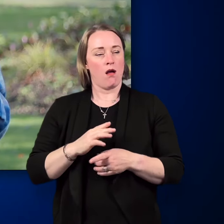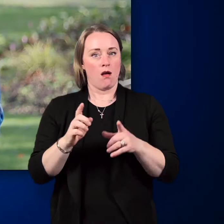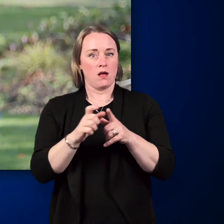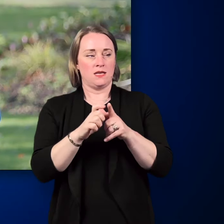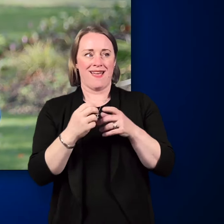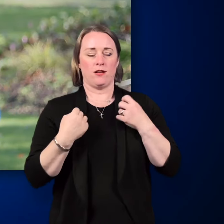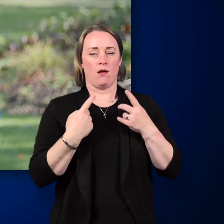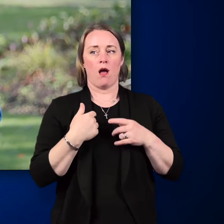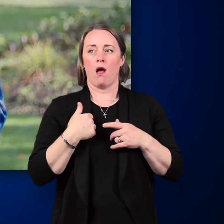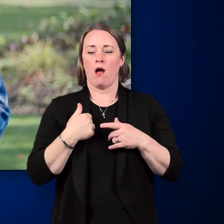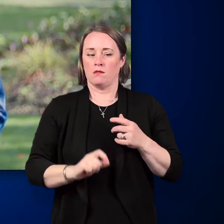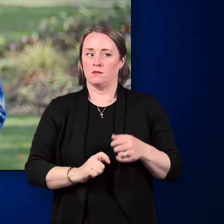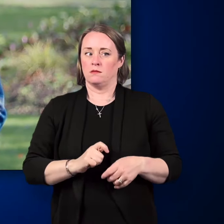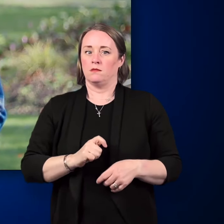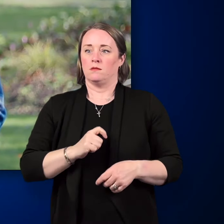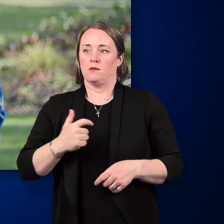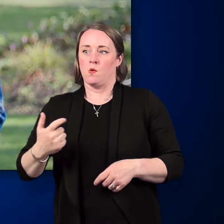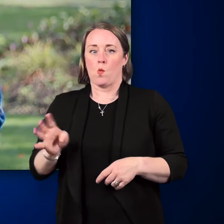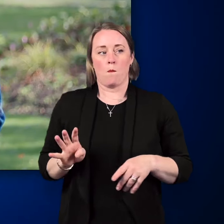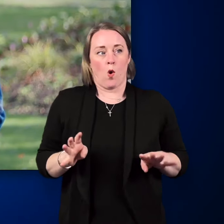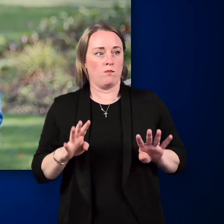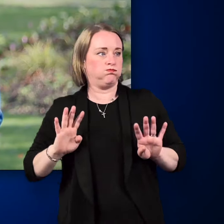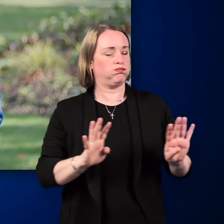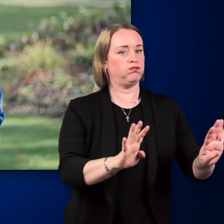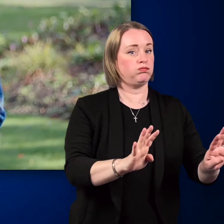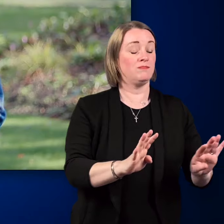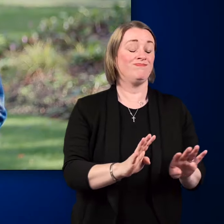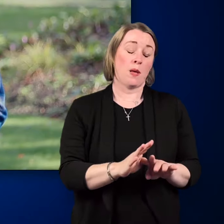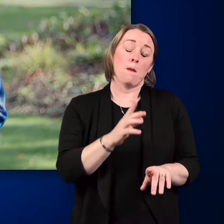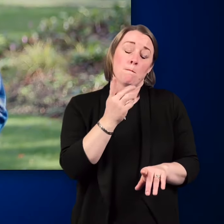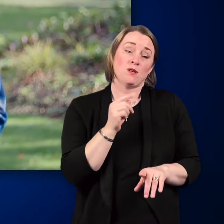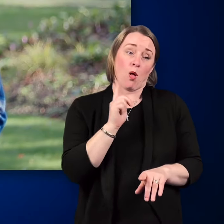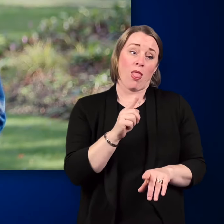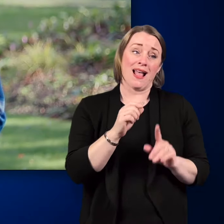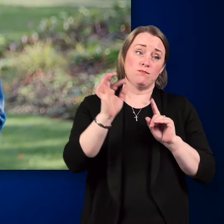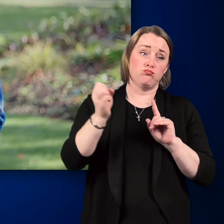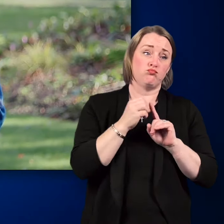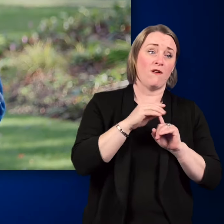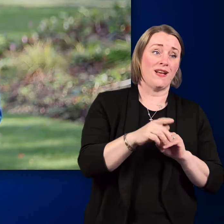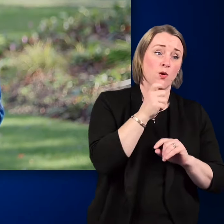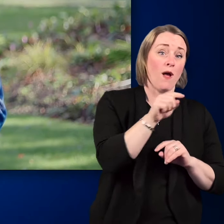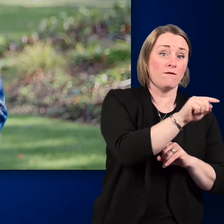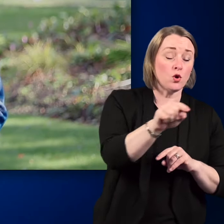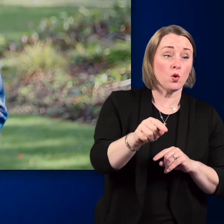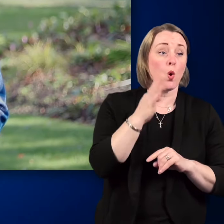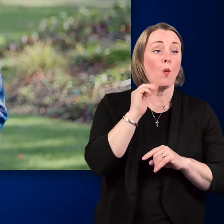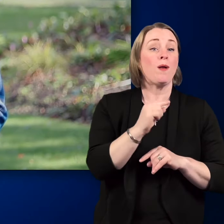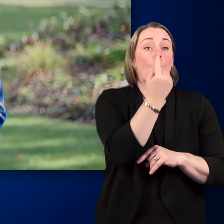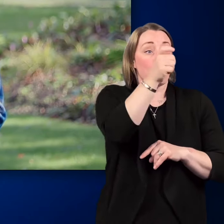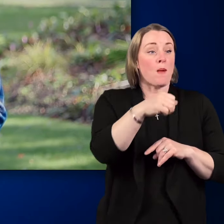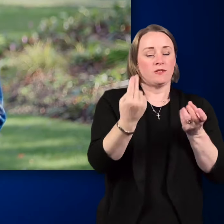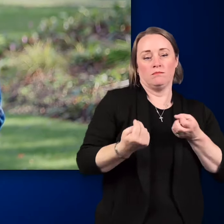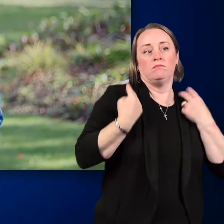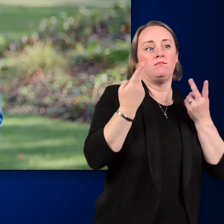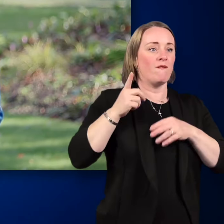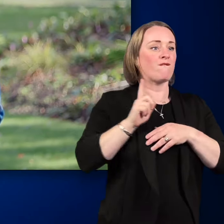there are others who are likely to join you. Maybe that's a word for someone listening today. And they give chase and